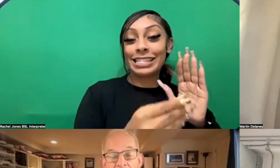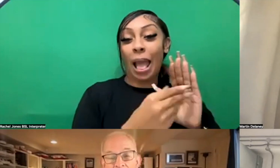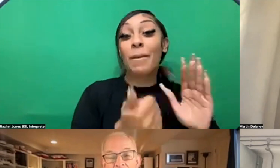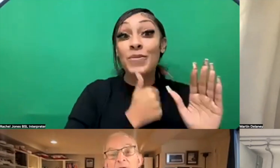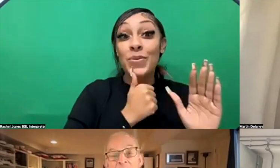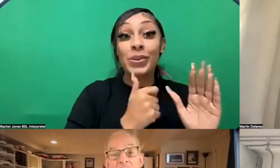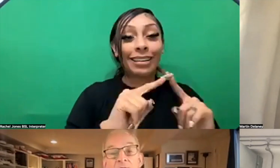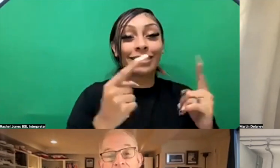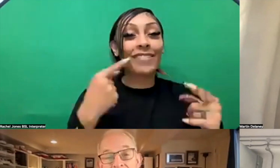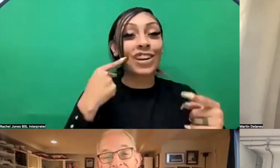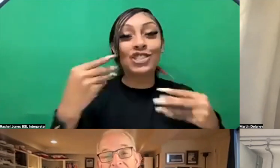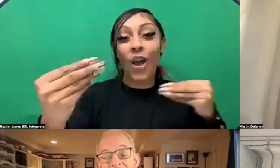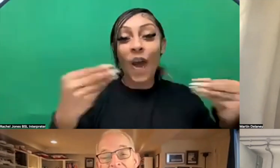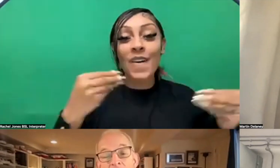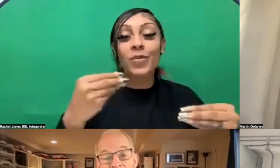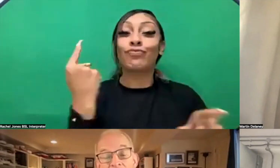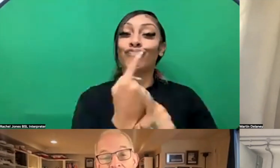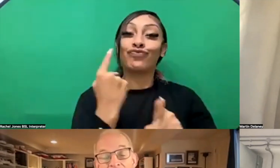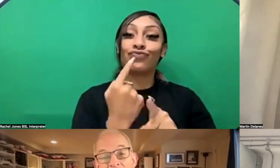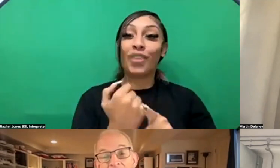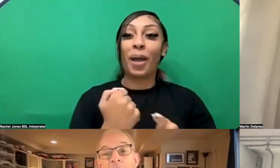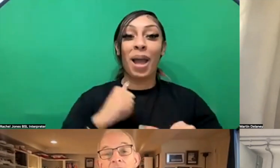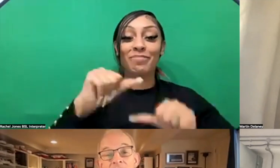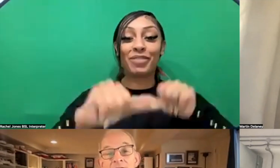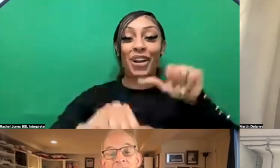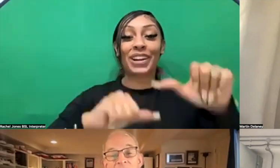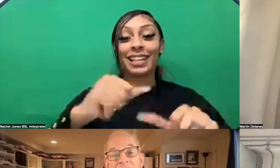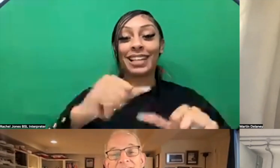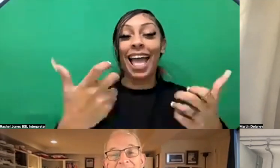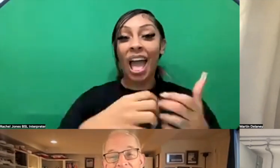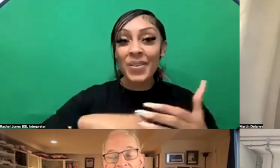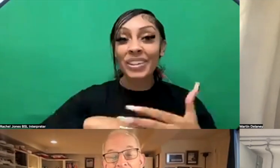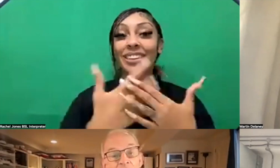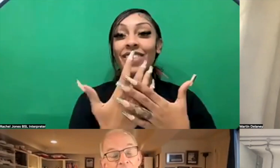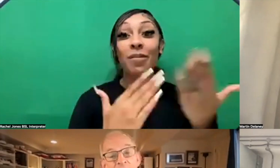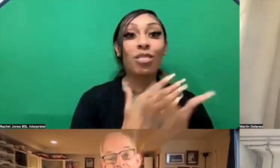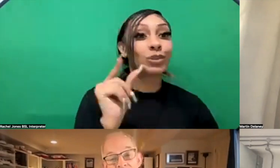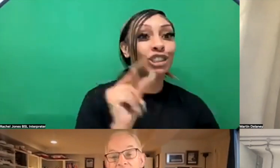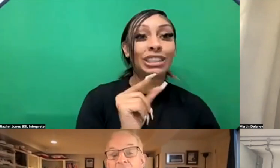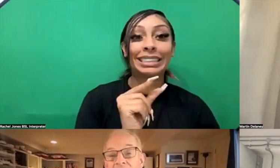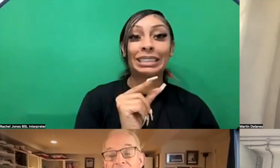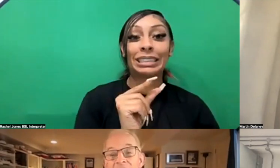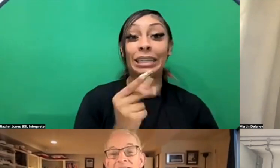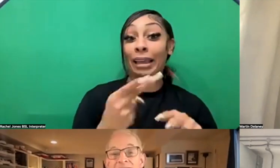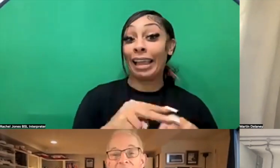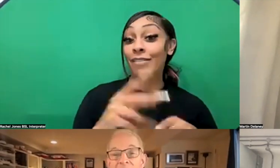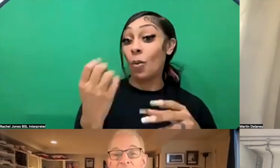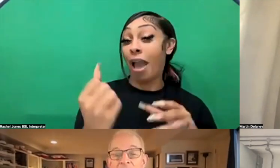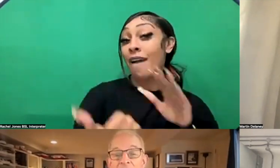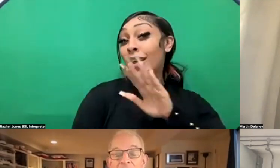and talks a little bit about my process and how I was able to develop it on the cheap. So if you have the talent